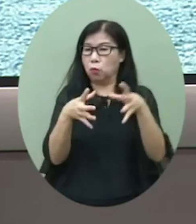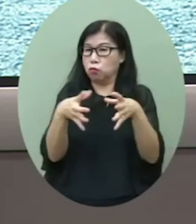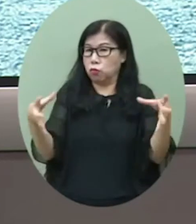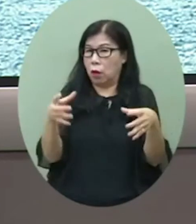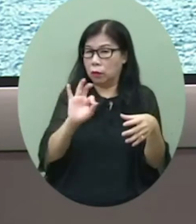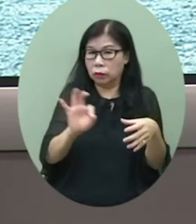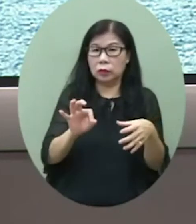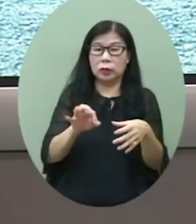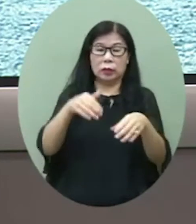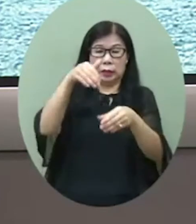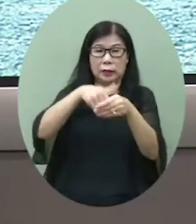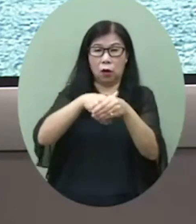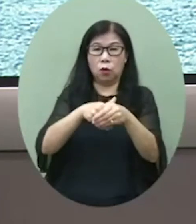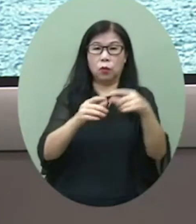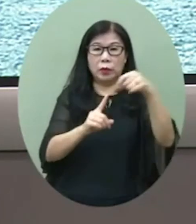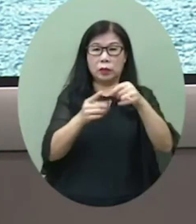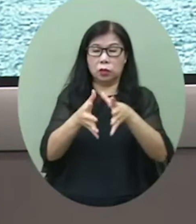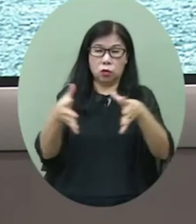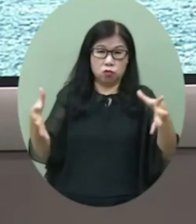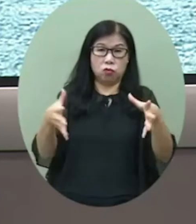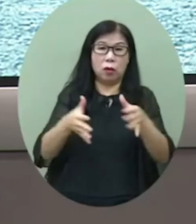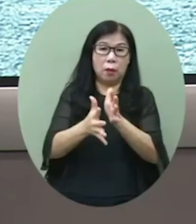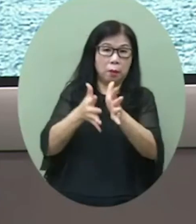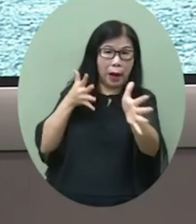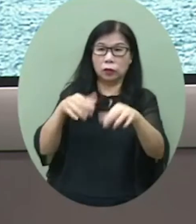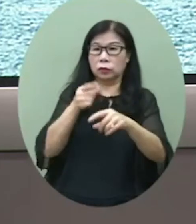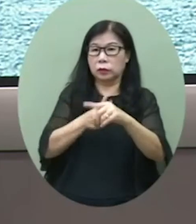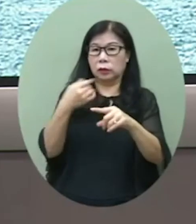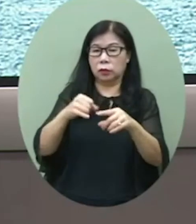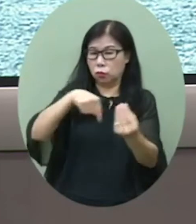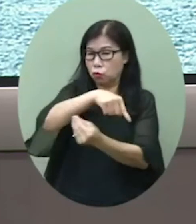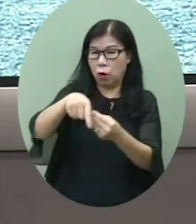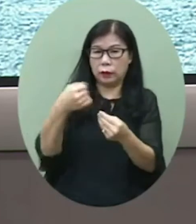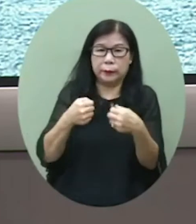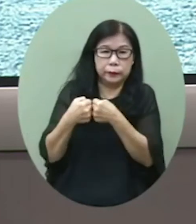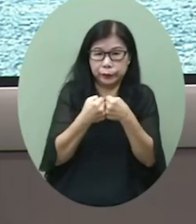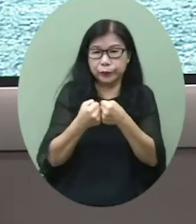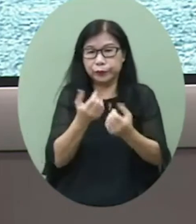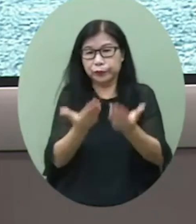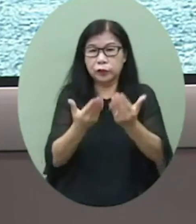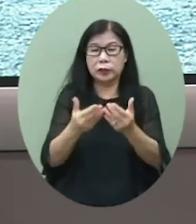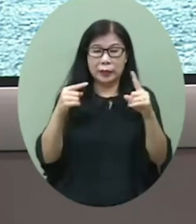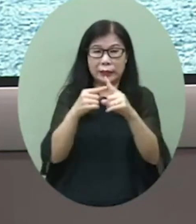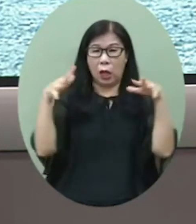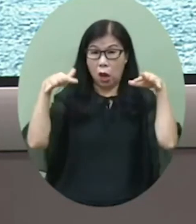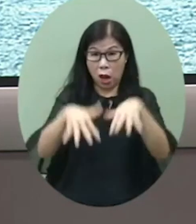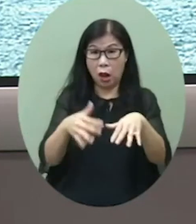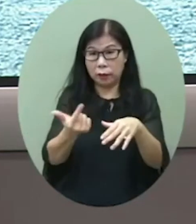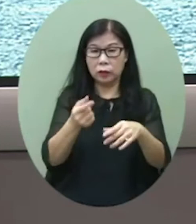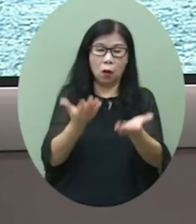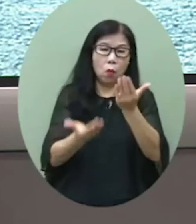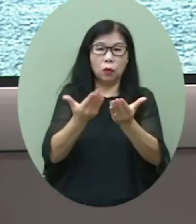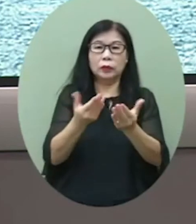the territory to vote on the same day. You would know, of course, those polling stations aren't large in size, and there is not much